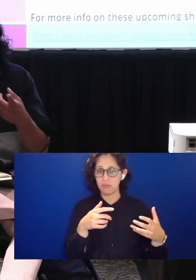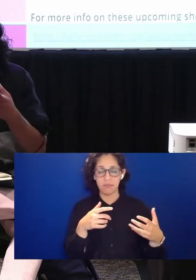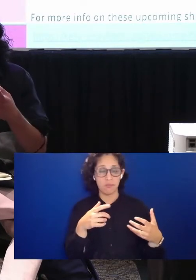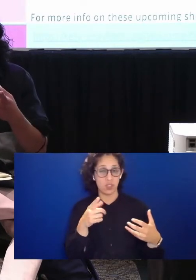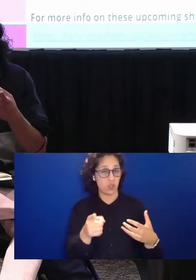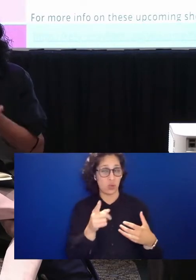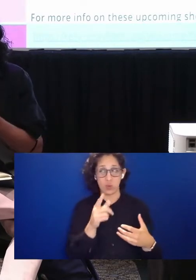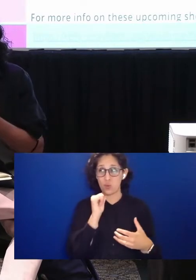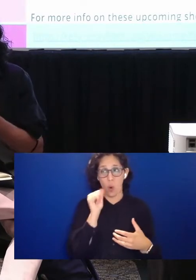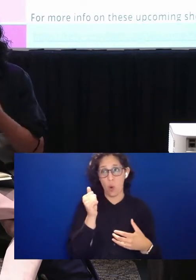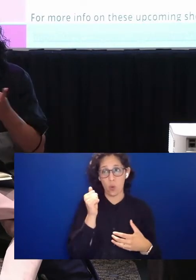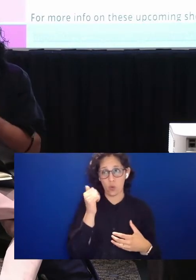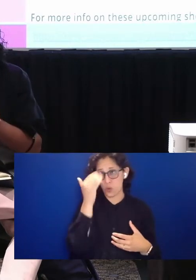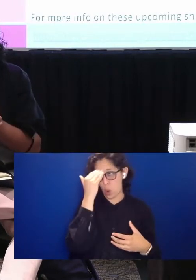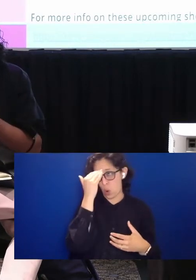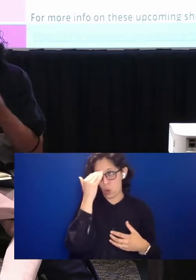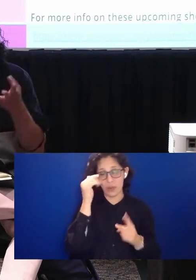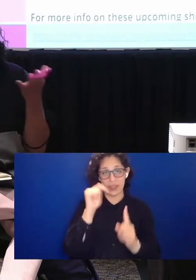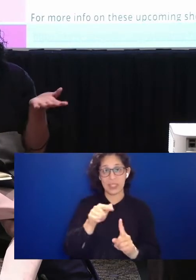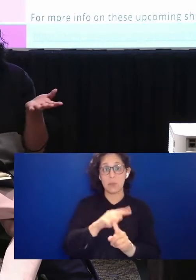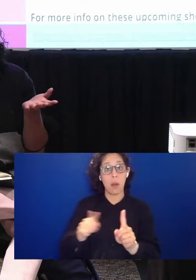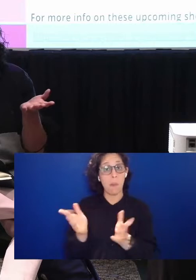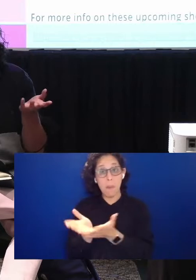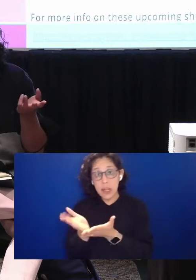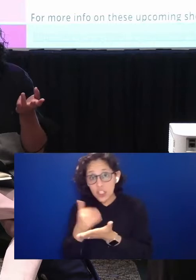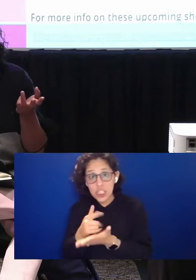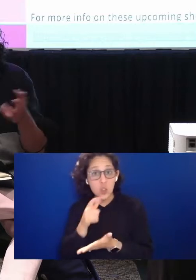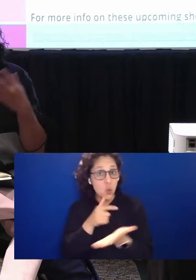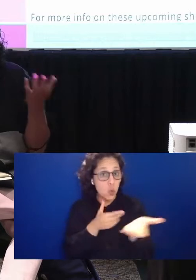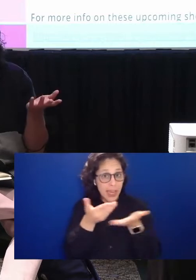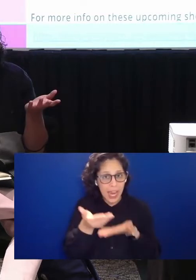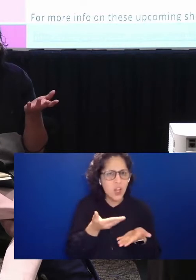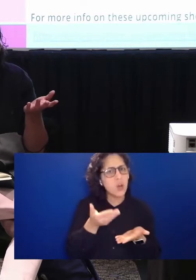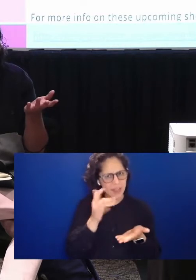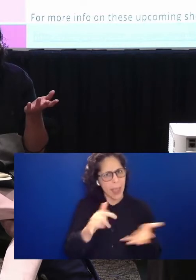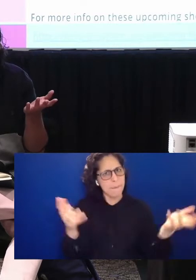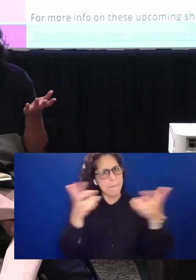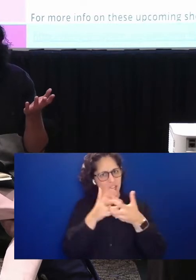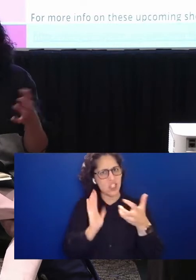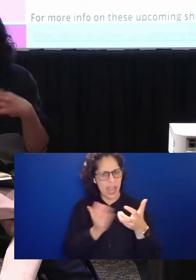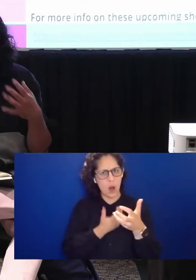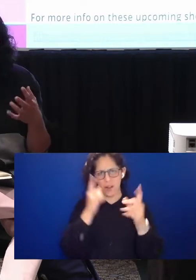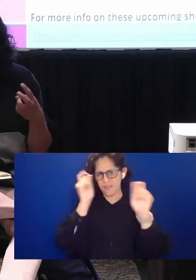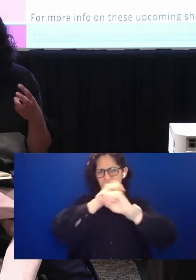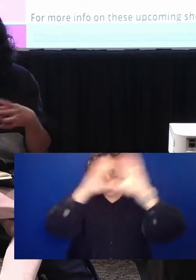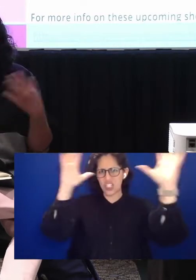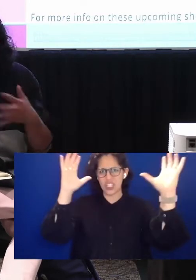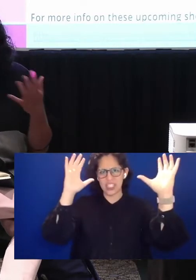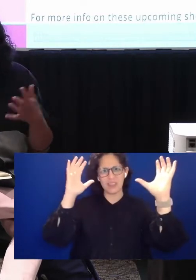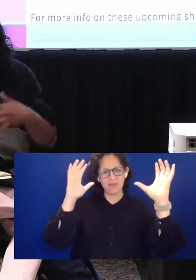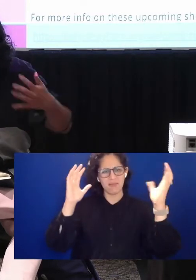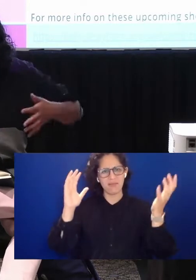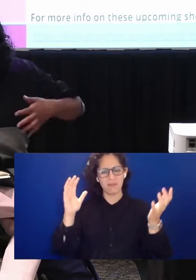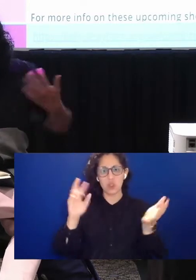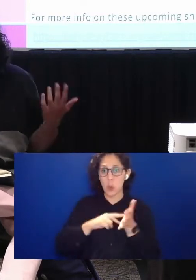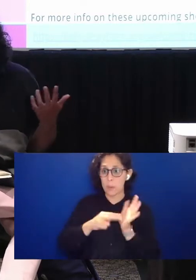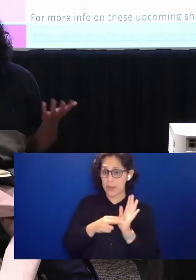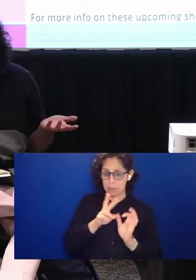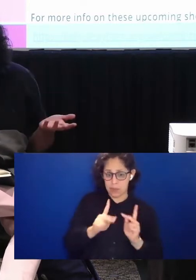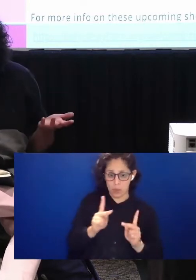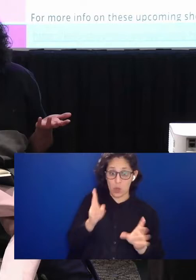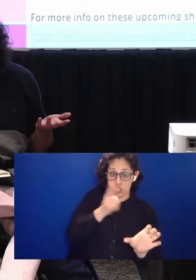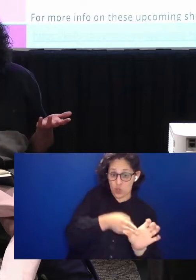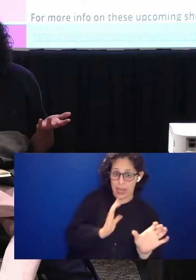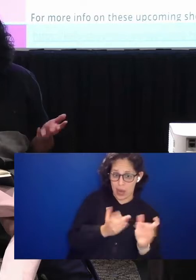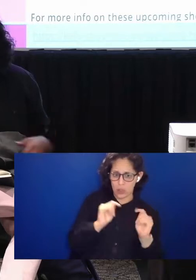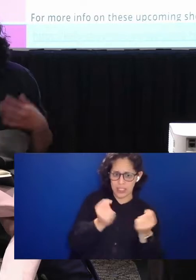about this, our budgets and who we hire is our mission. It is like deeply embedded in our mission. So the folks on our team, it is me